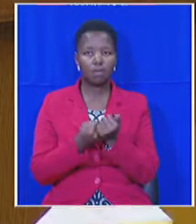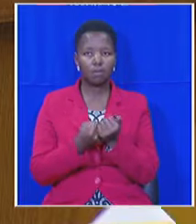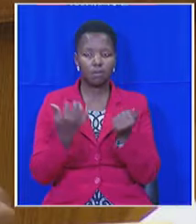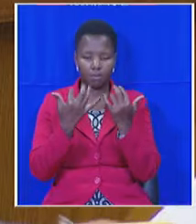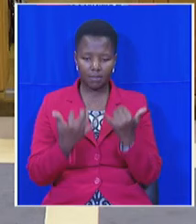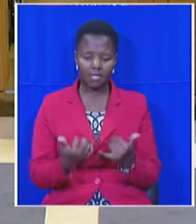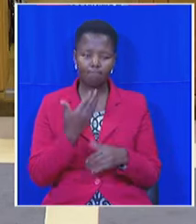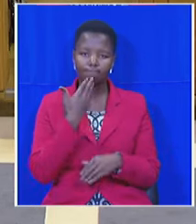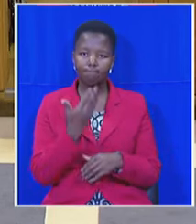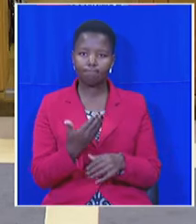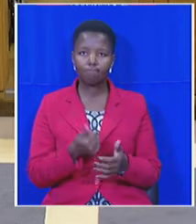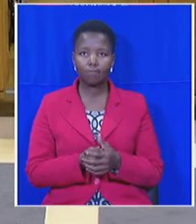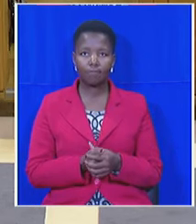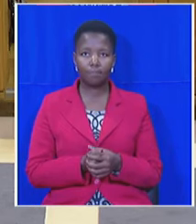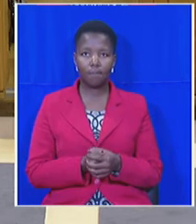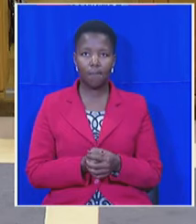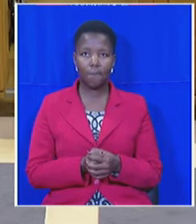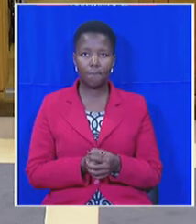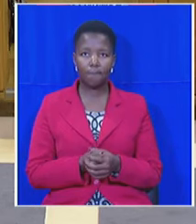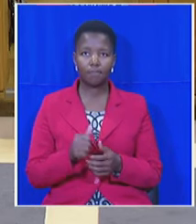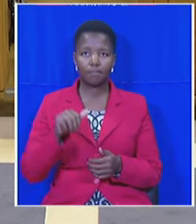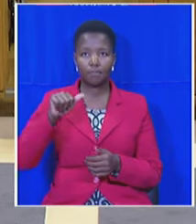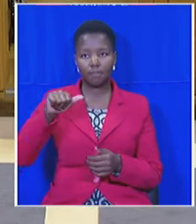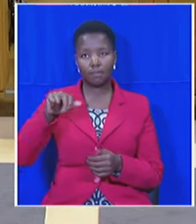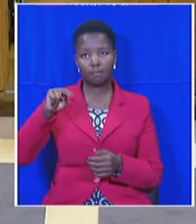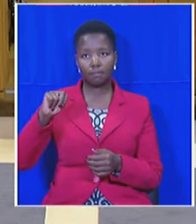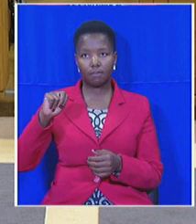very much. Thank you, the ANC.